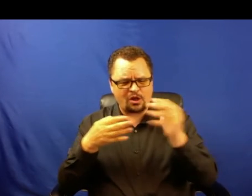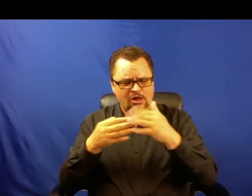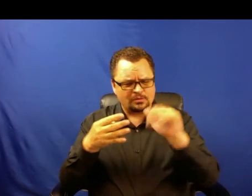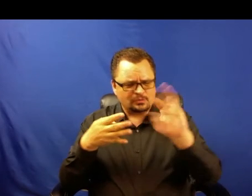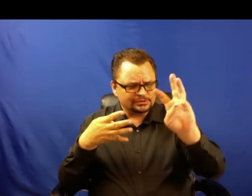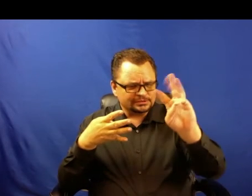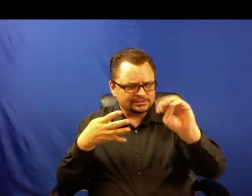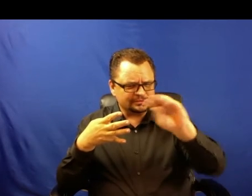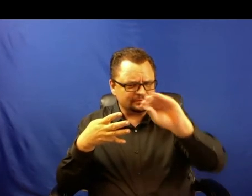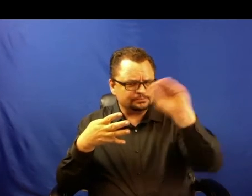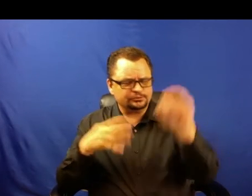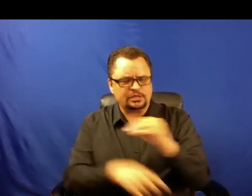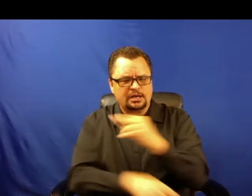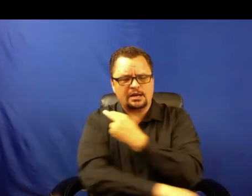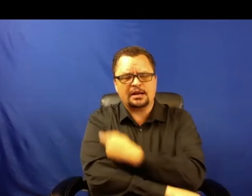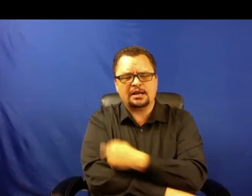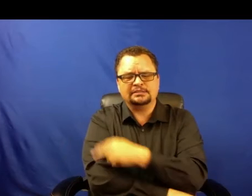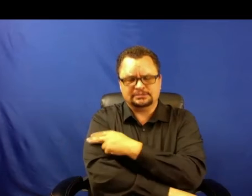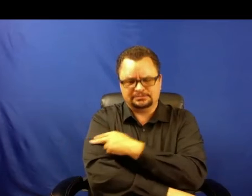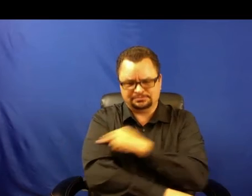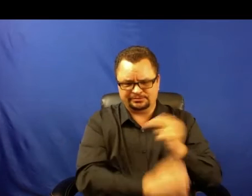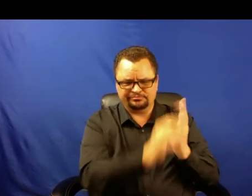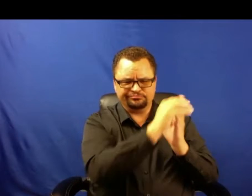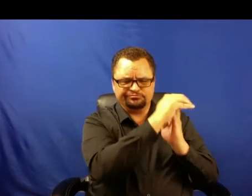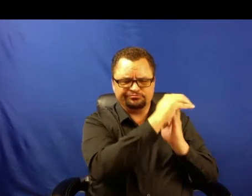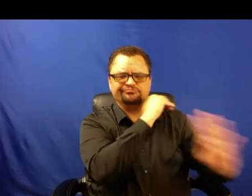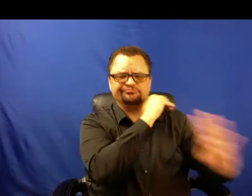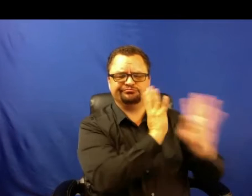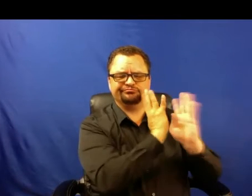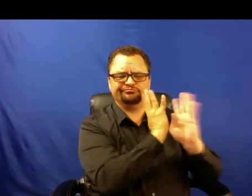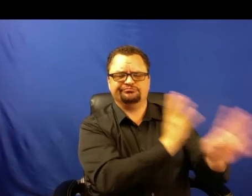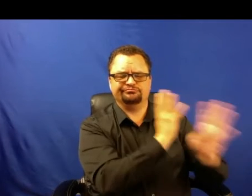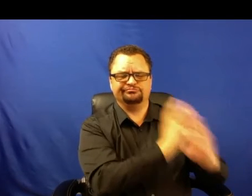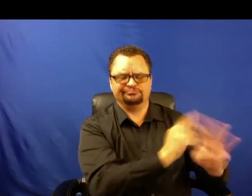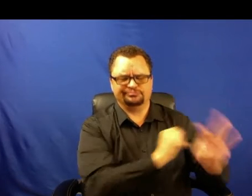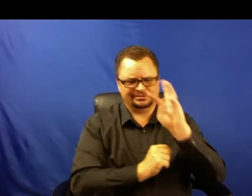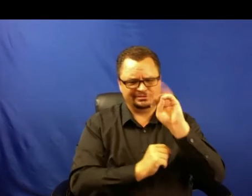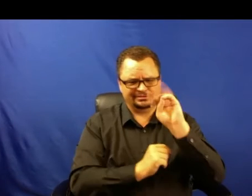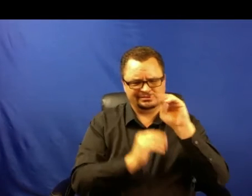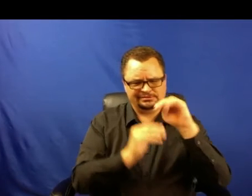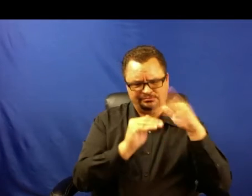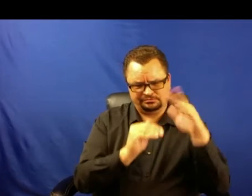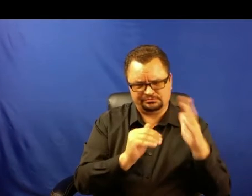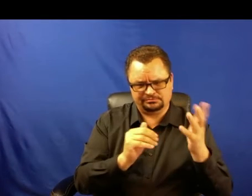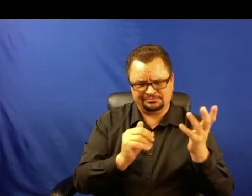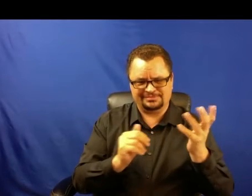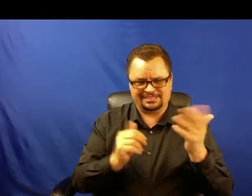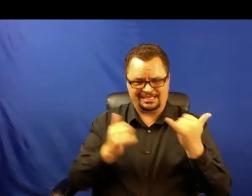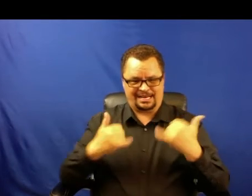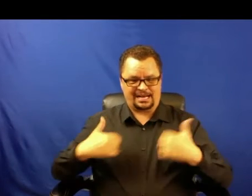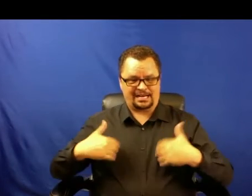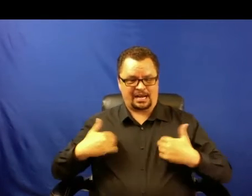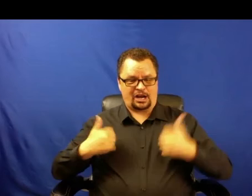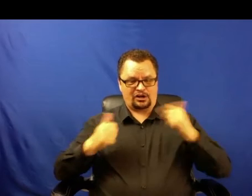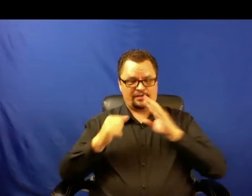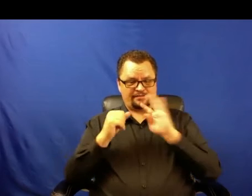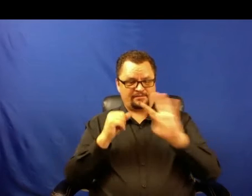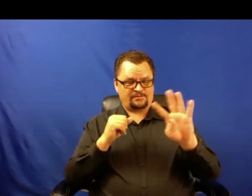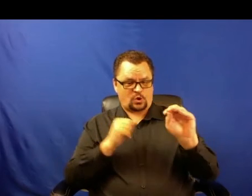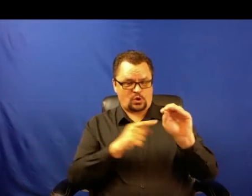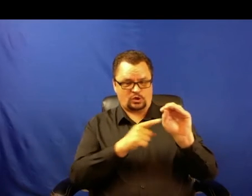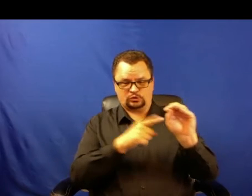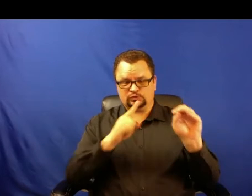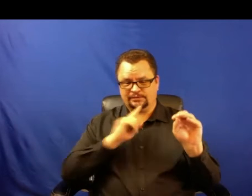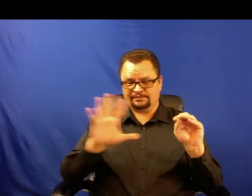see that trend younger. The 40 to 59, again, are starting to take more share of the hospital admissions in El Paso